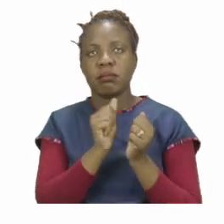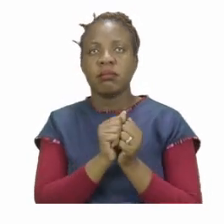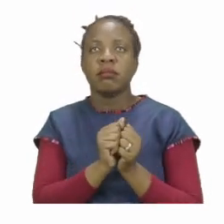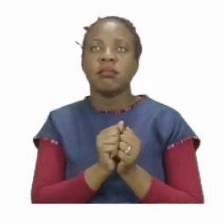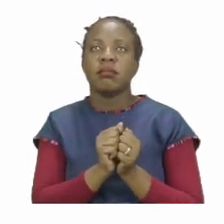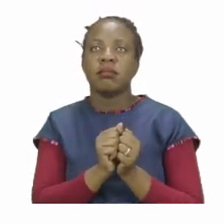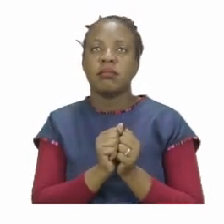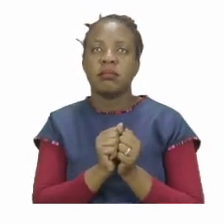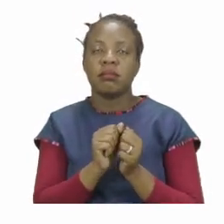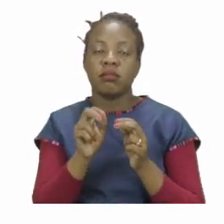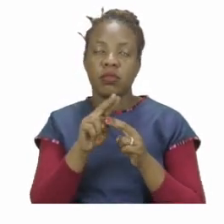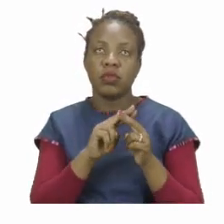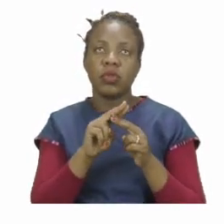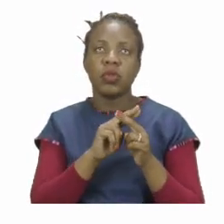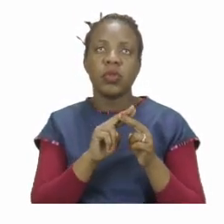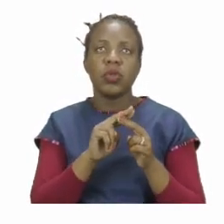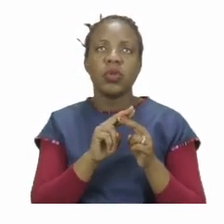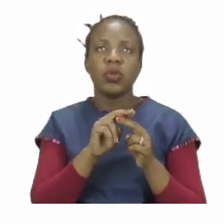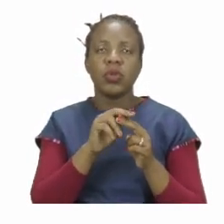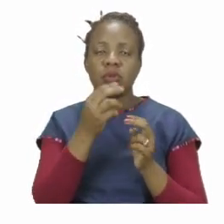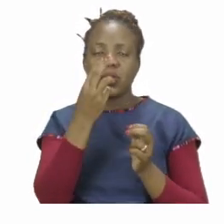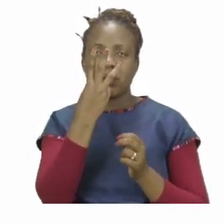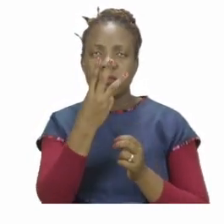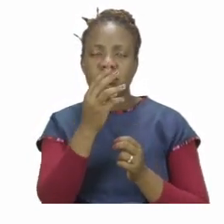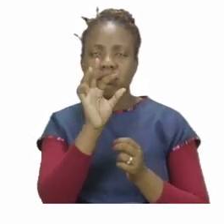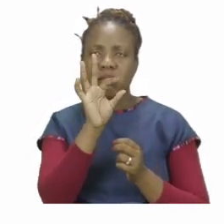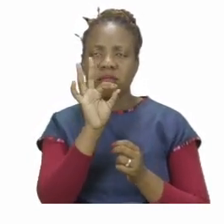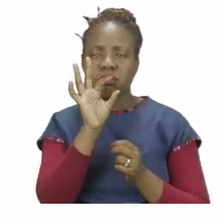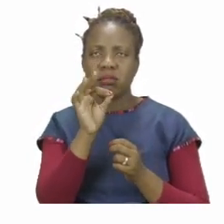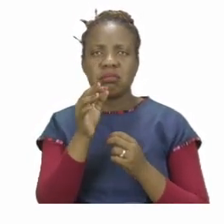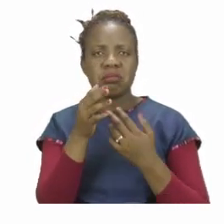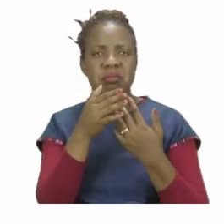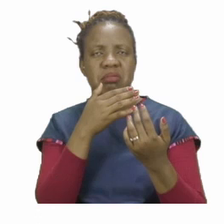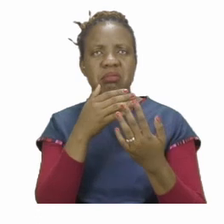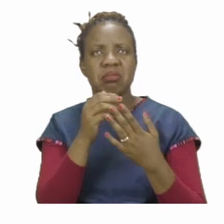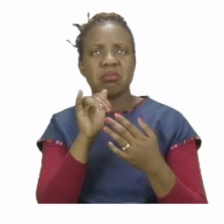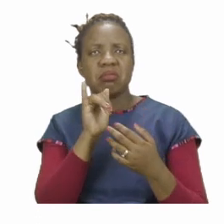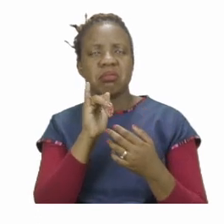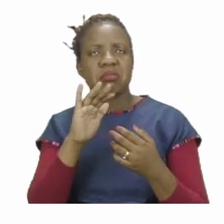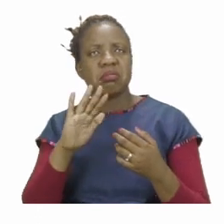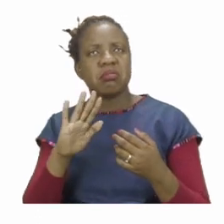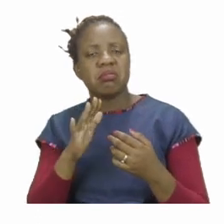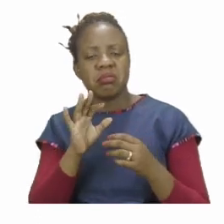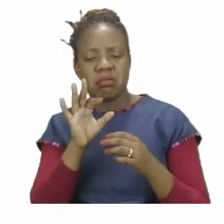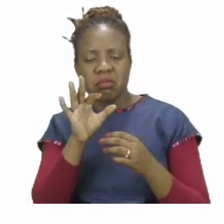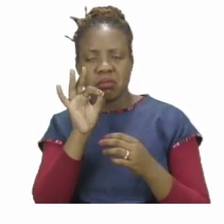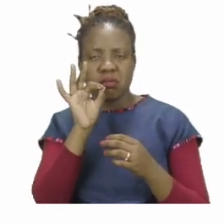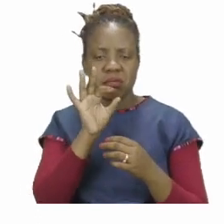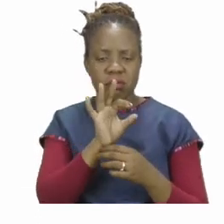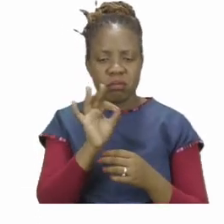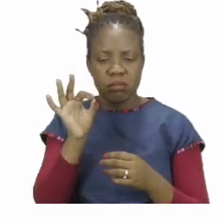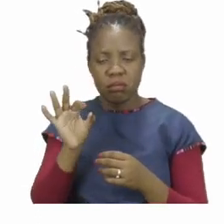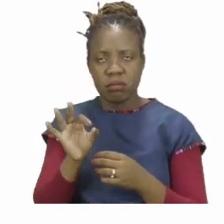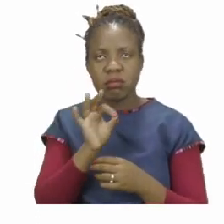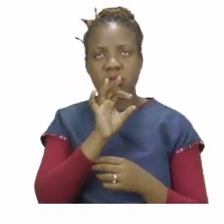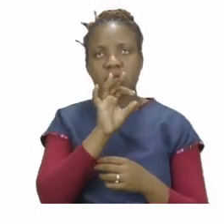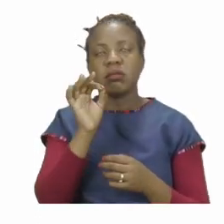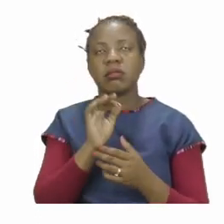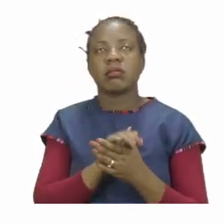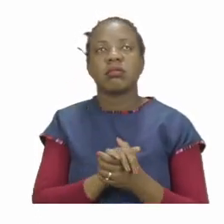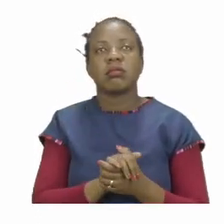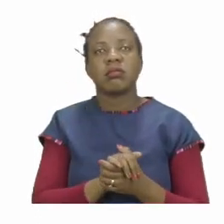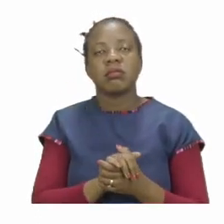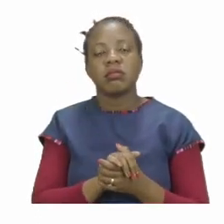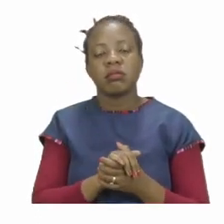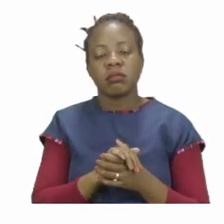you can go ahead and choose any 3 sentences from the words given on top, and you can